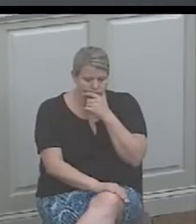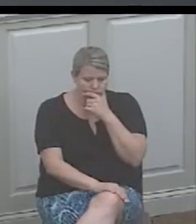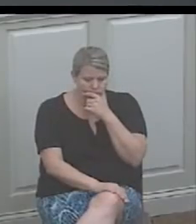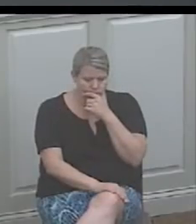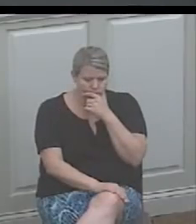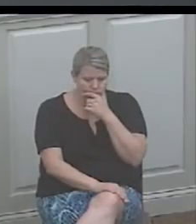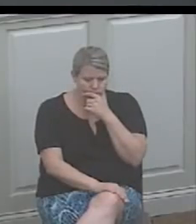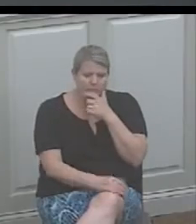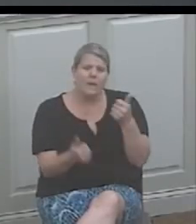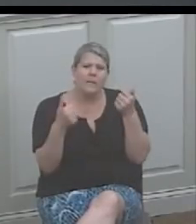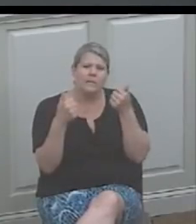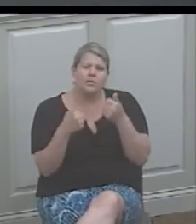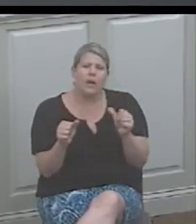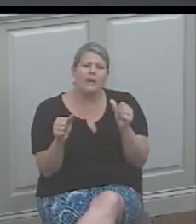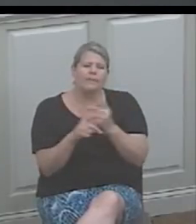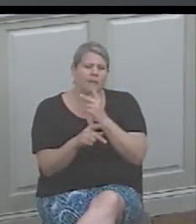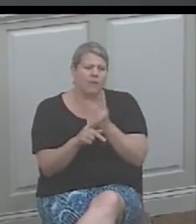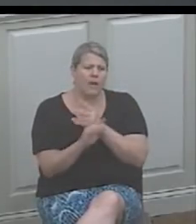I'm trying to figure out how to say this without really